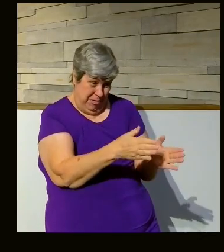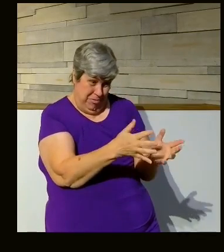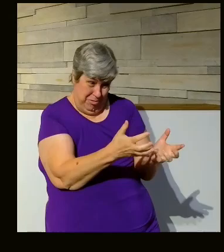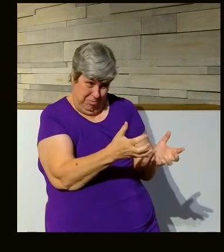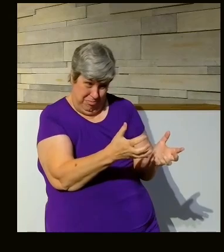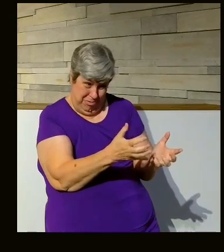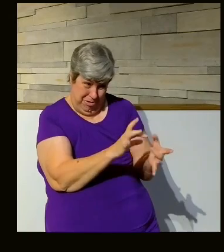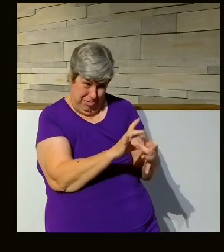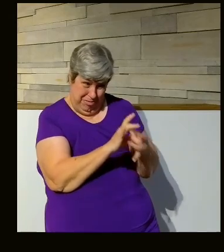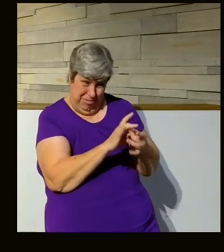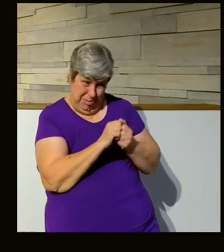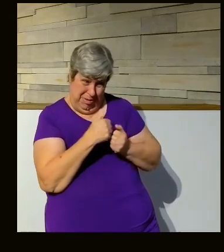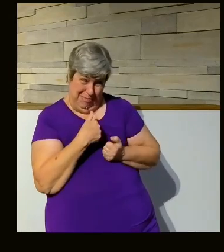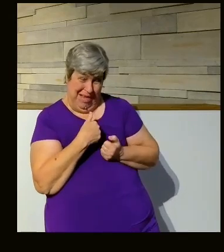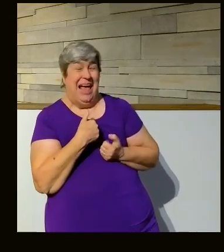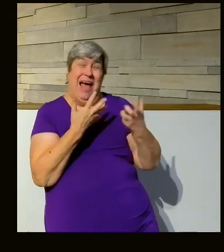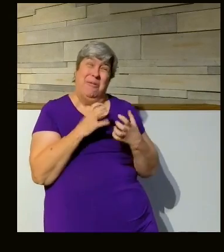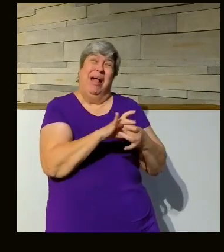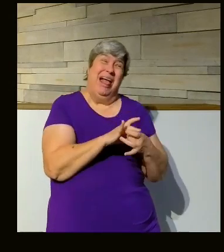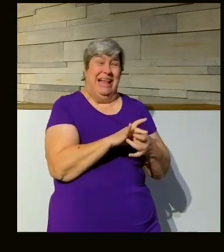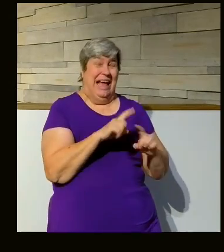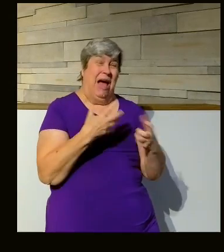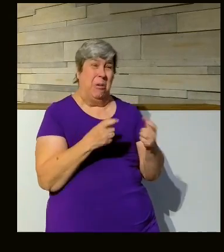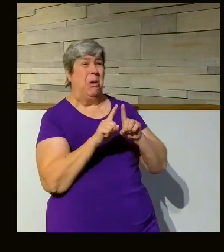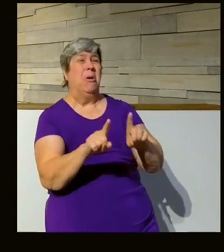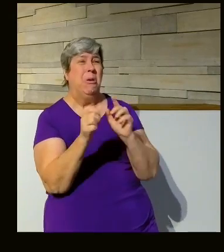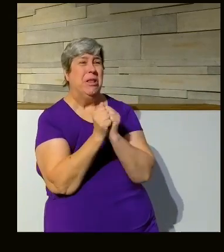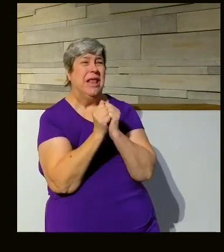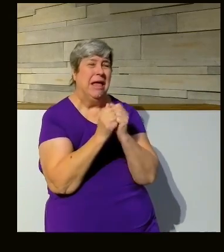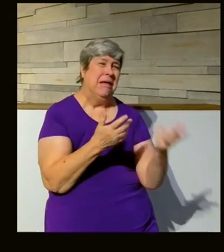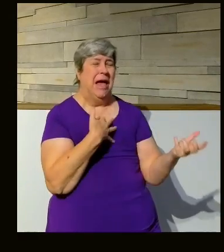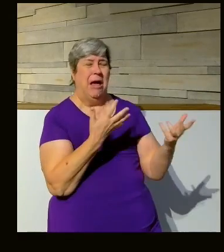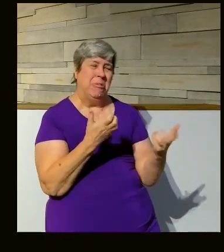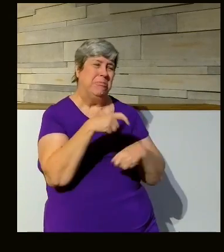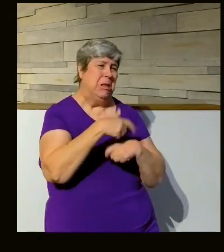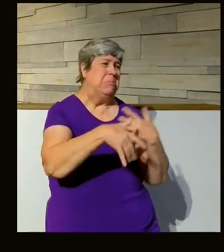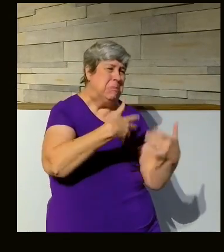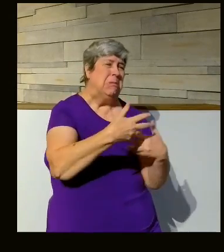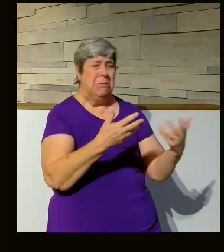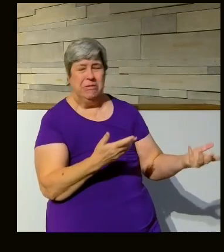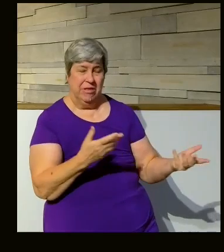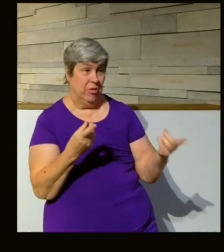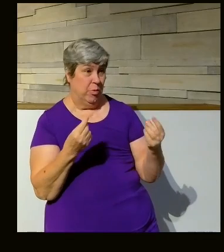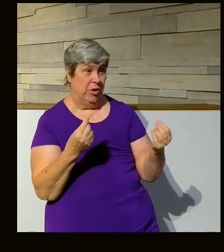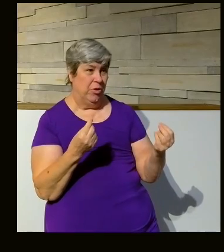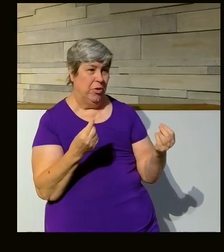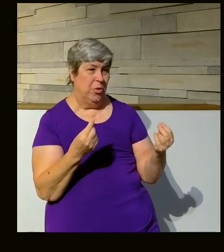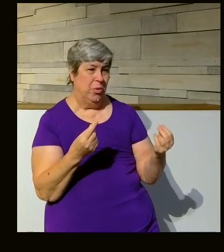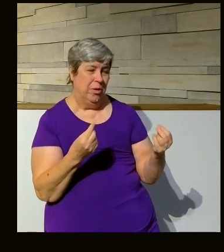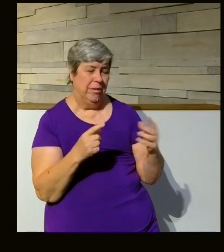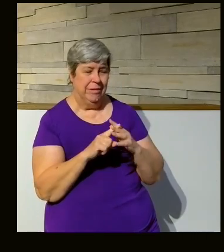to be with me the way I want to be with them. I want to go out on a date. I want to spend time with them. I want to hang out with them. And so what you do is you begin